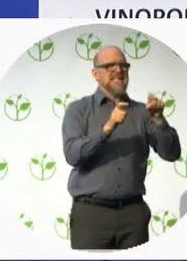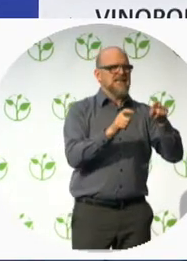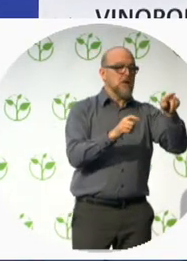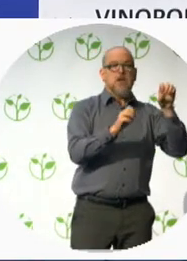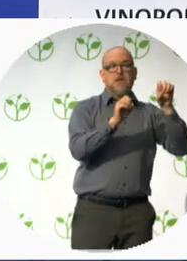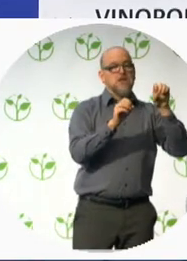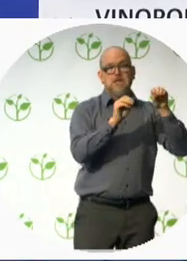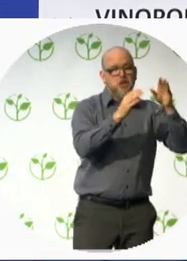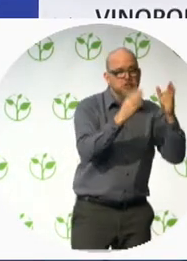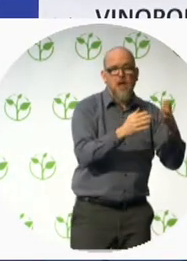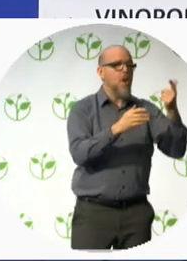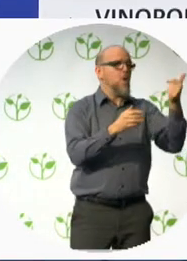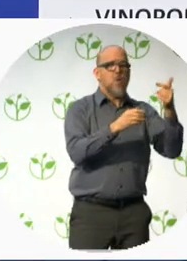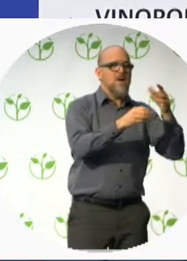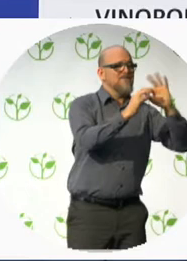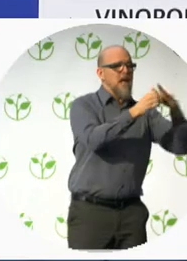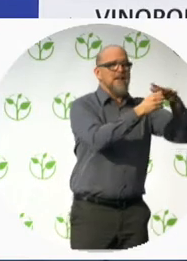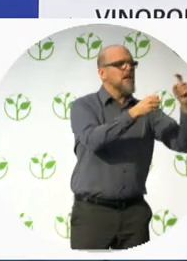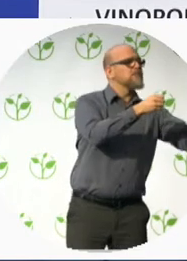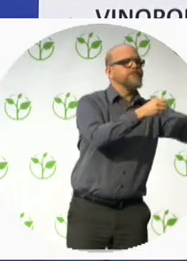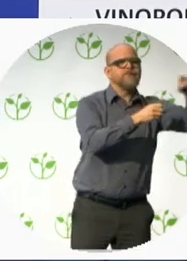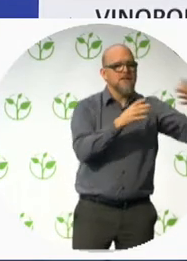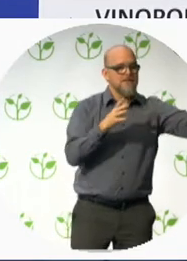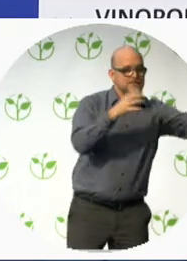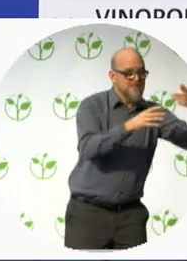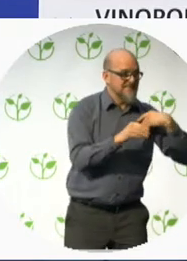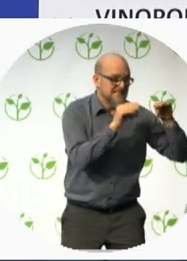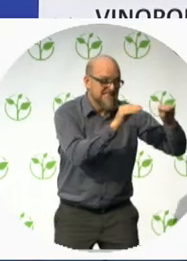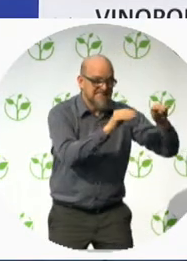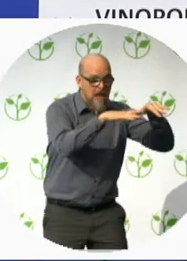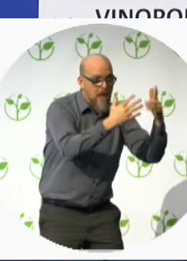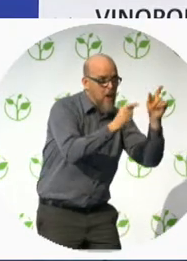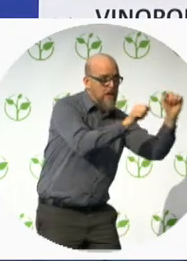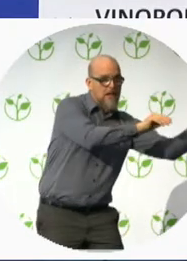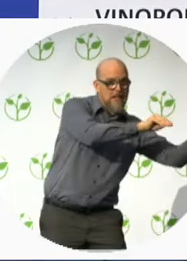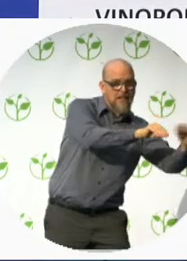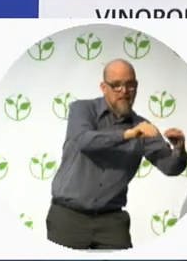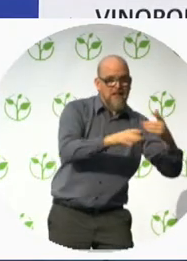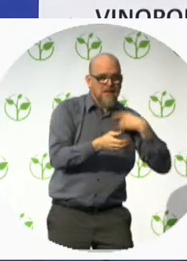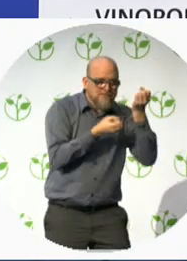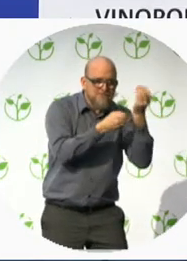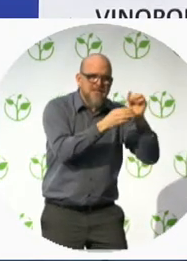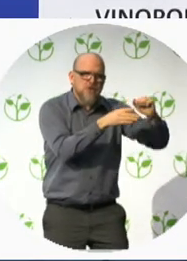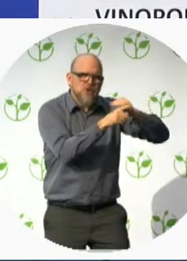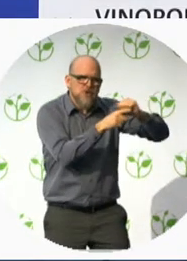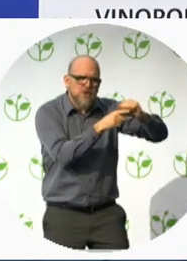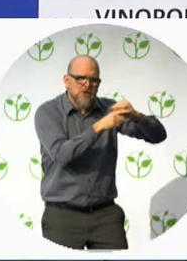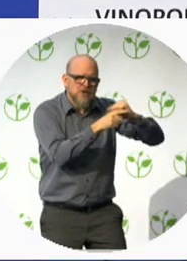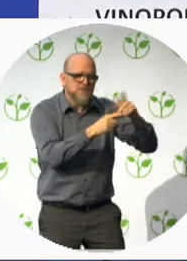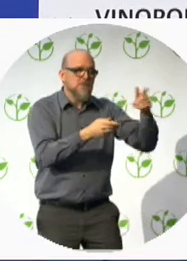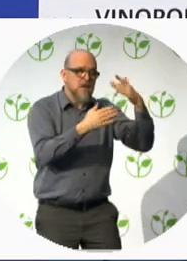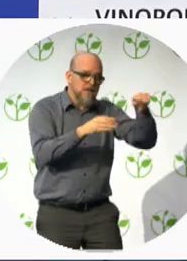sign language skills among the deaf children, and also to evaluate the impact of our giving this technology and